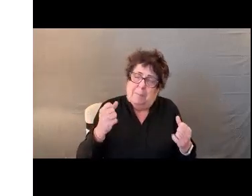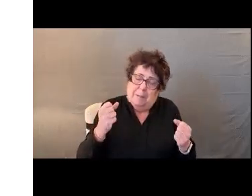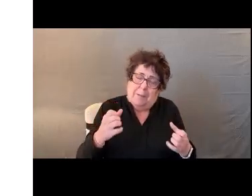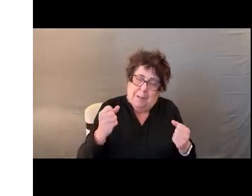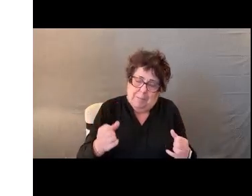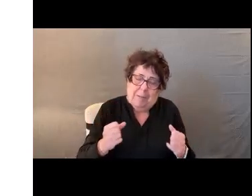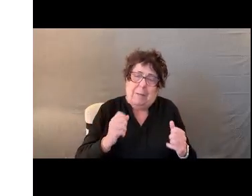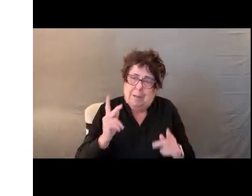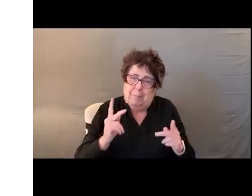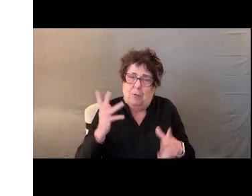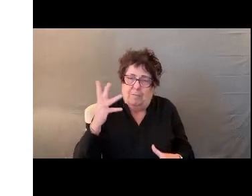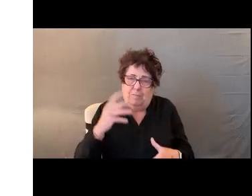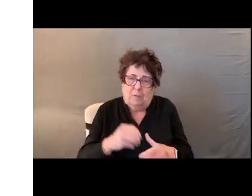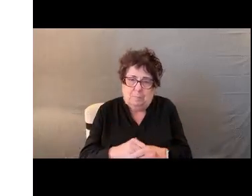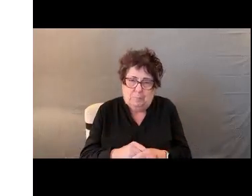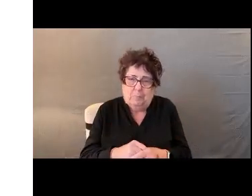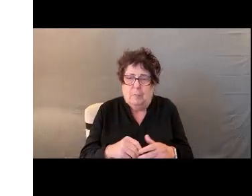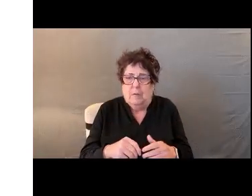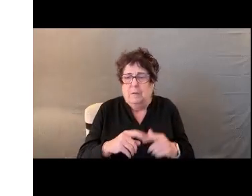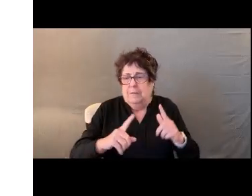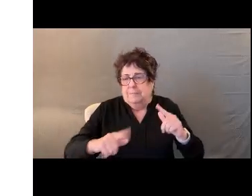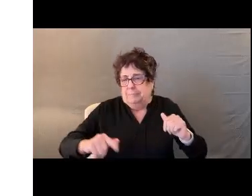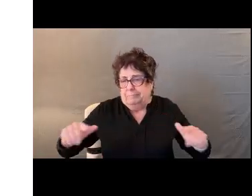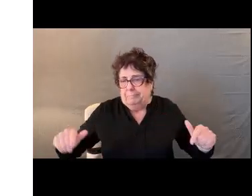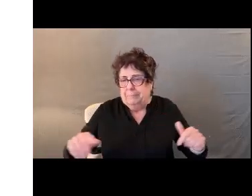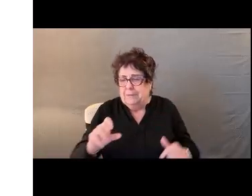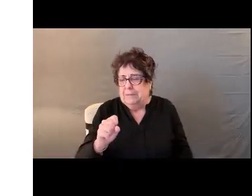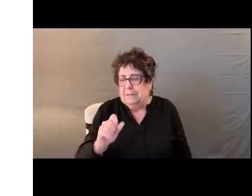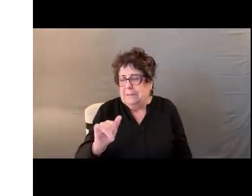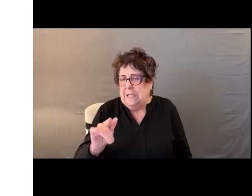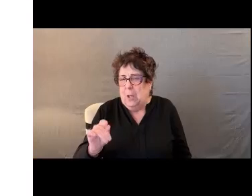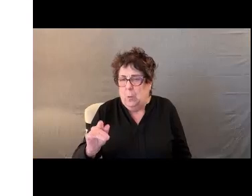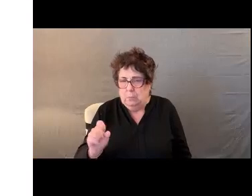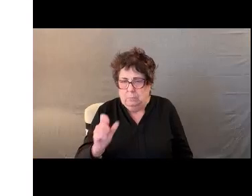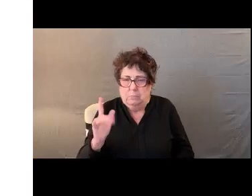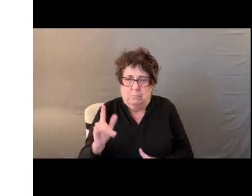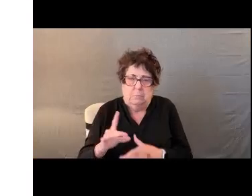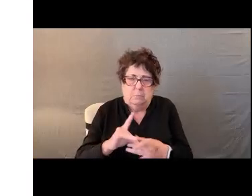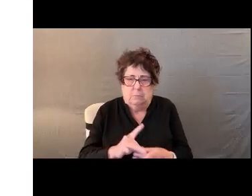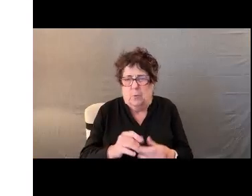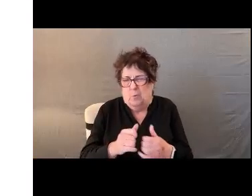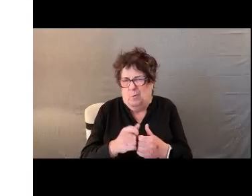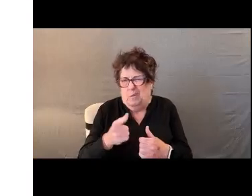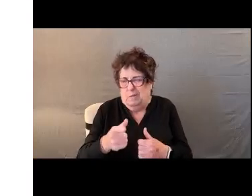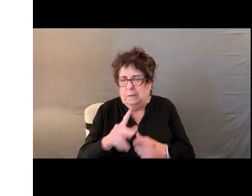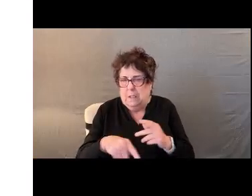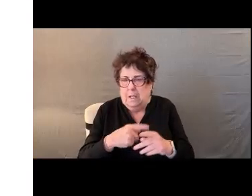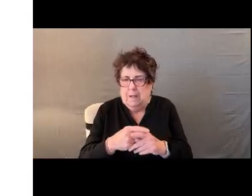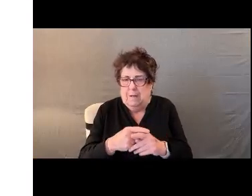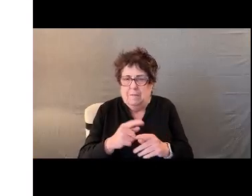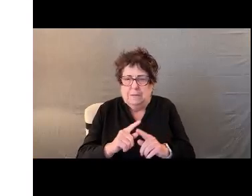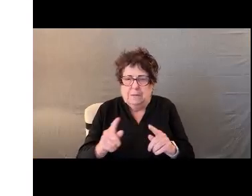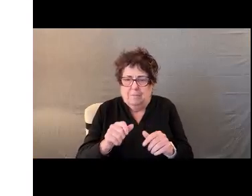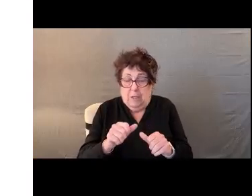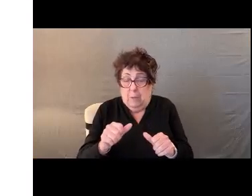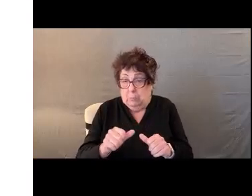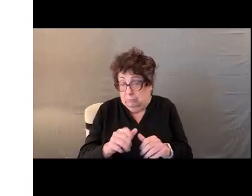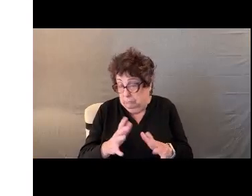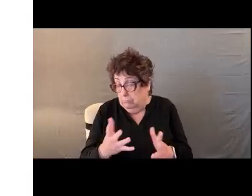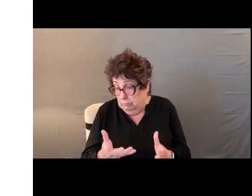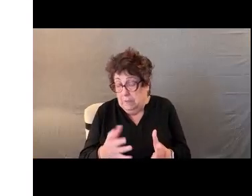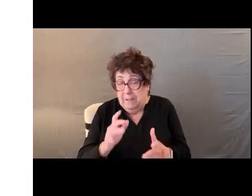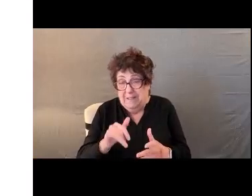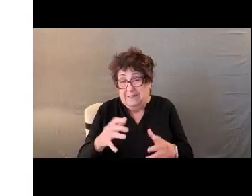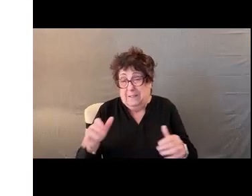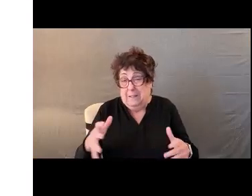silos that come along with these types of areas. So that's been probably the biggest challenge at getting buy-in that I've